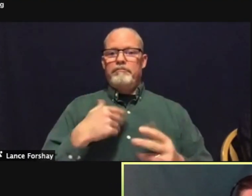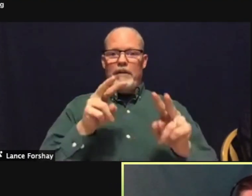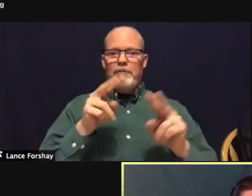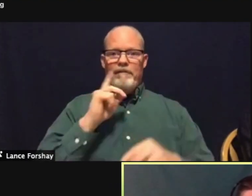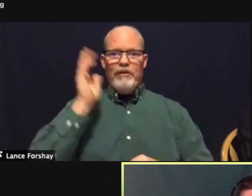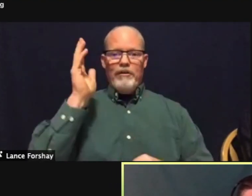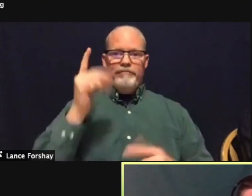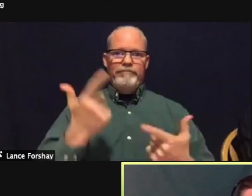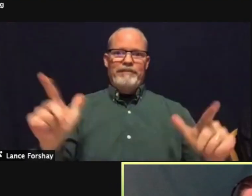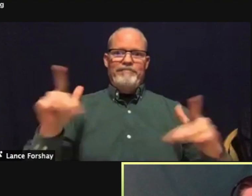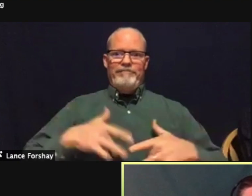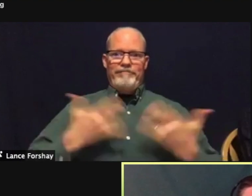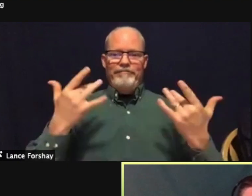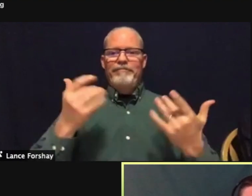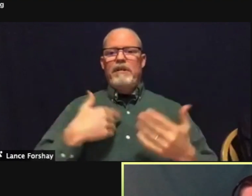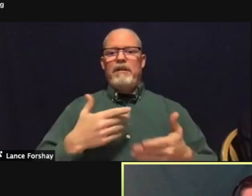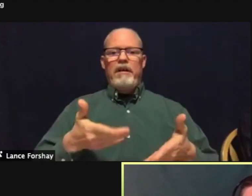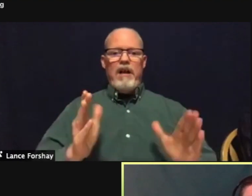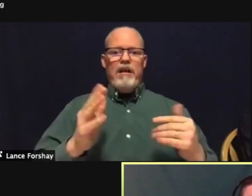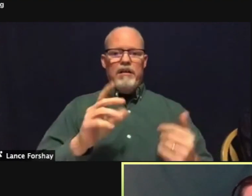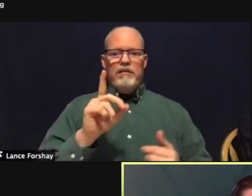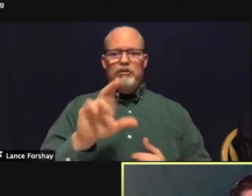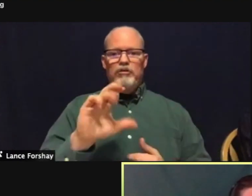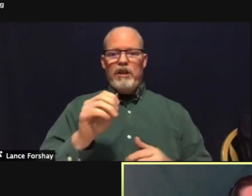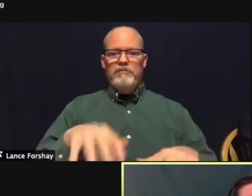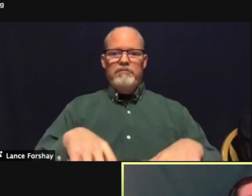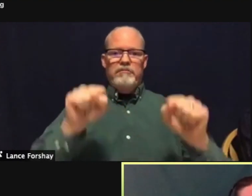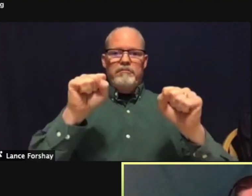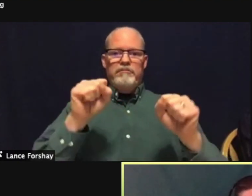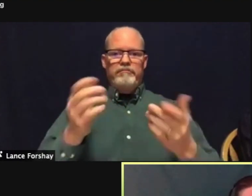am thrilled to invite Dr. Hwang to take over from here.